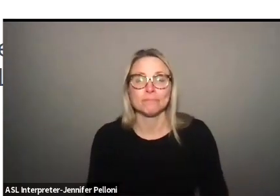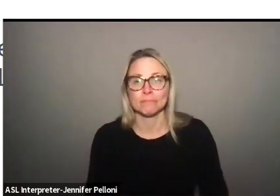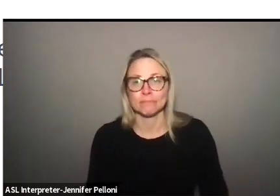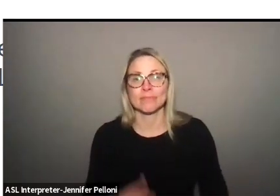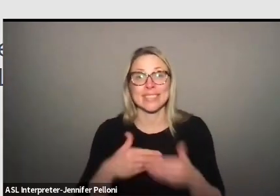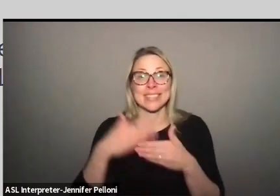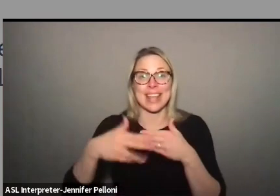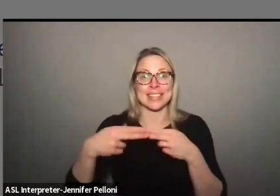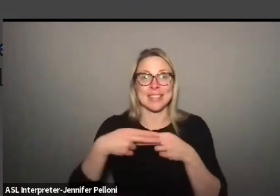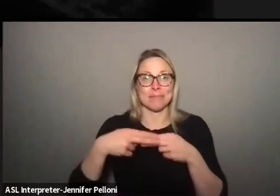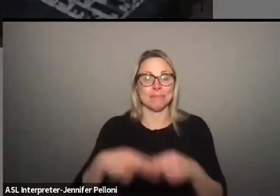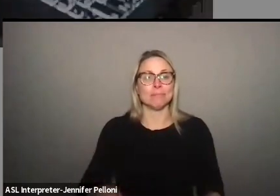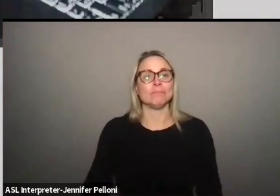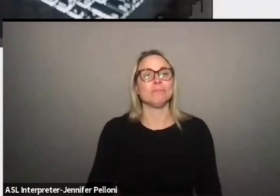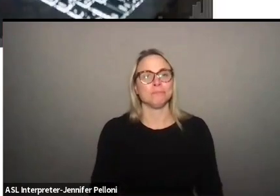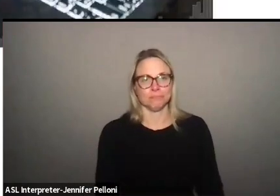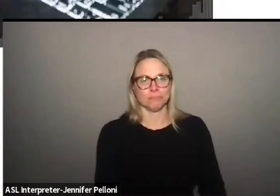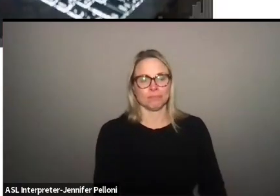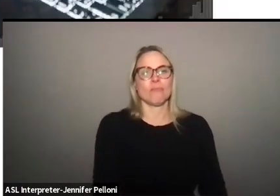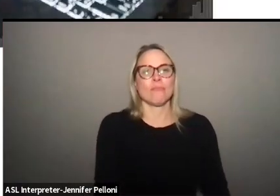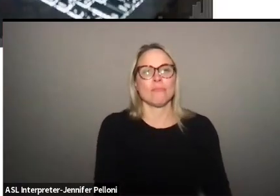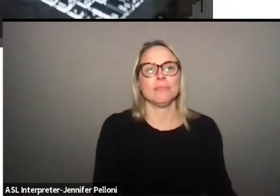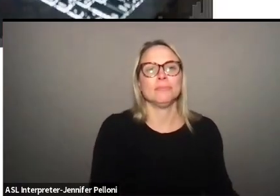slide, please.